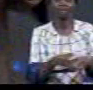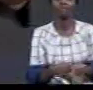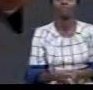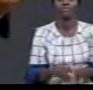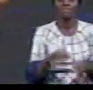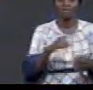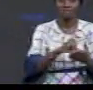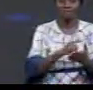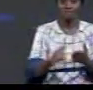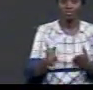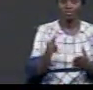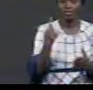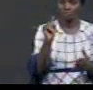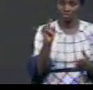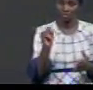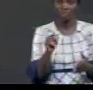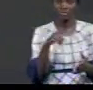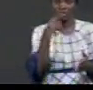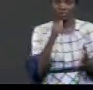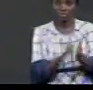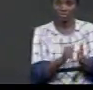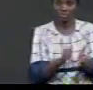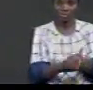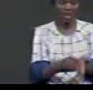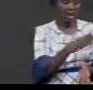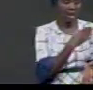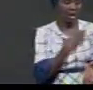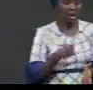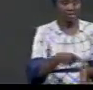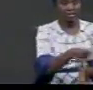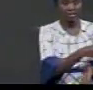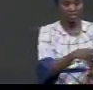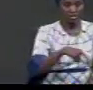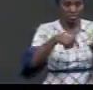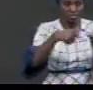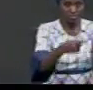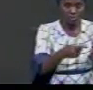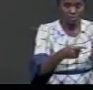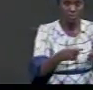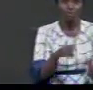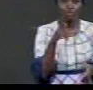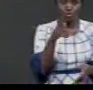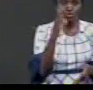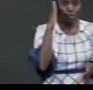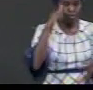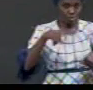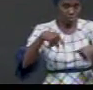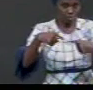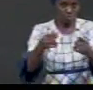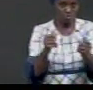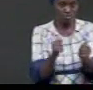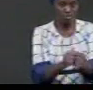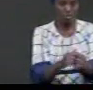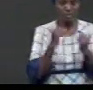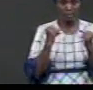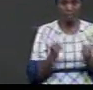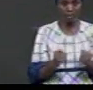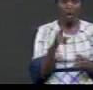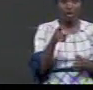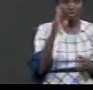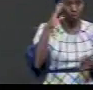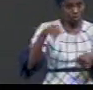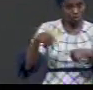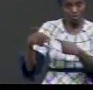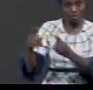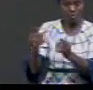they went forth. You are going forth. You are going forth with power. You are going forth with authority.